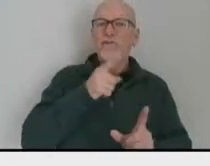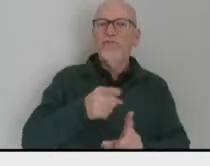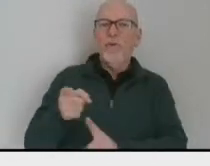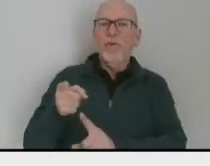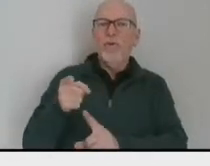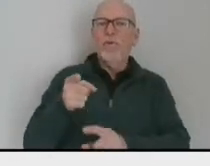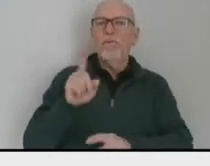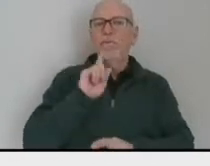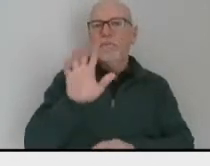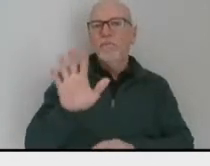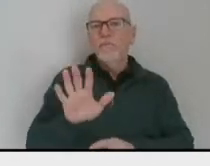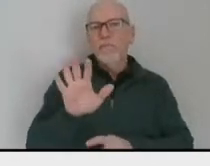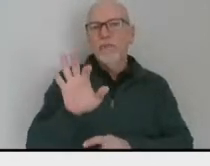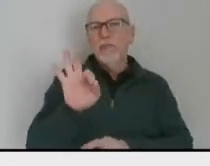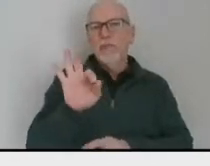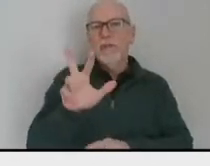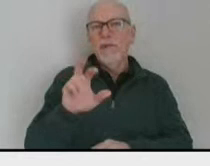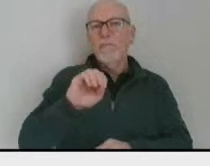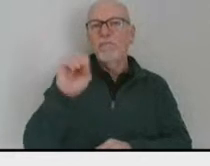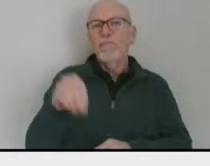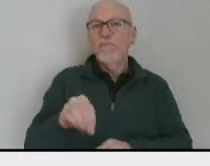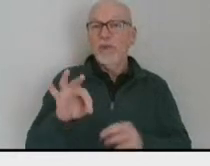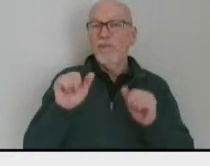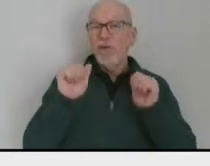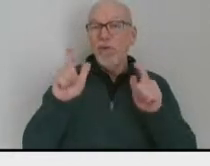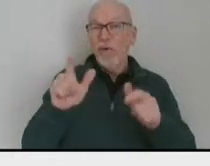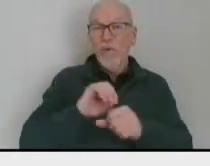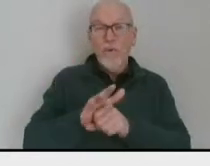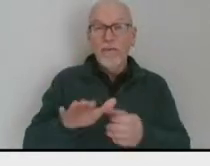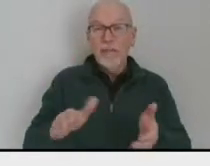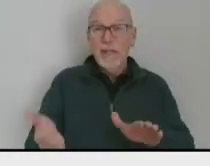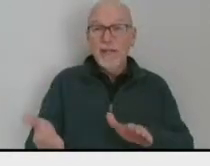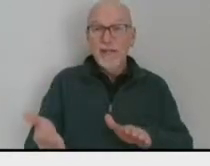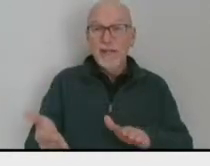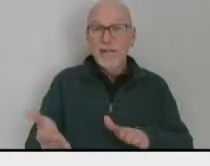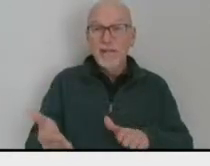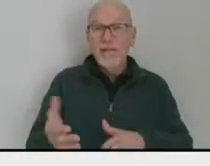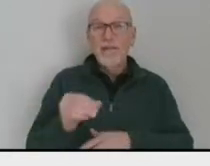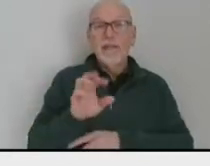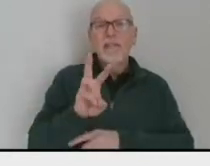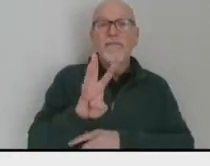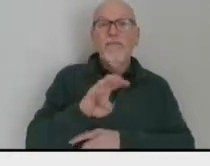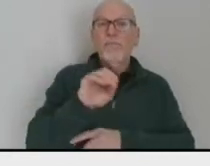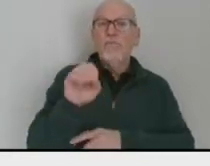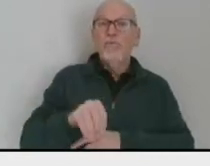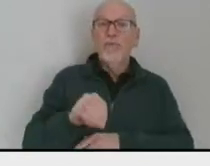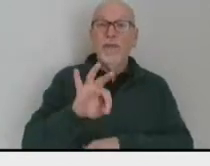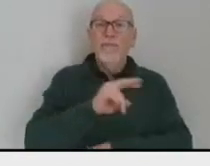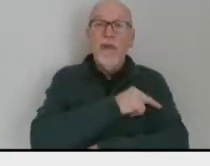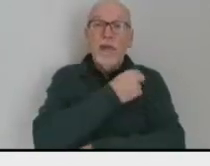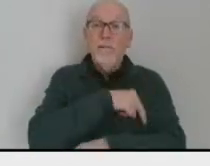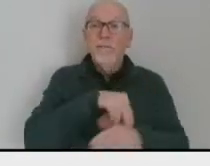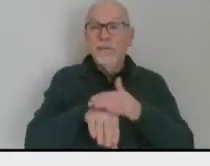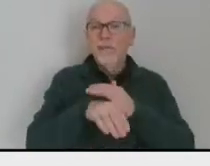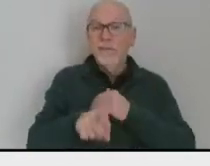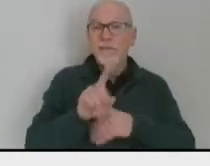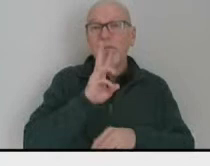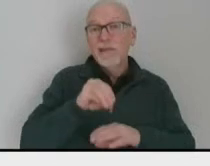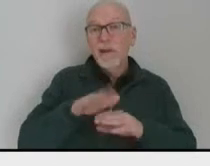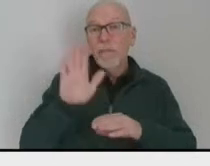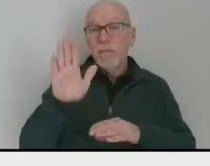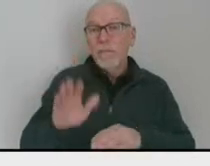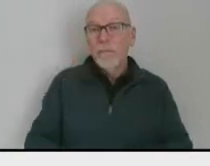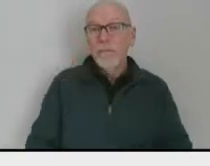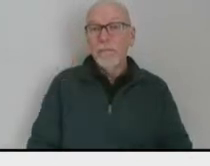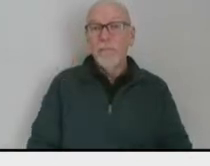that accounts for 93% of our COVID deaths and 64% of our hospitalizations. As we